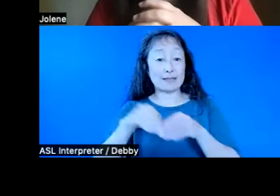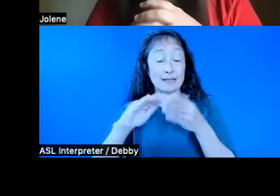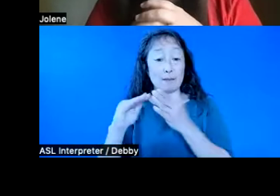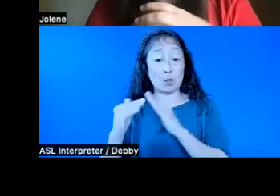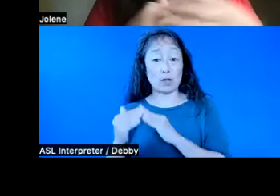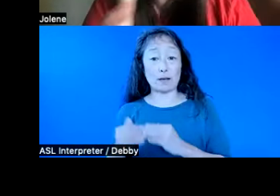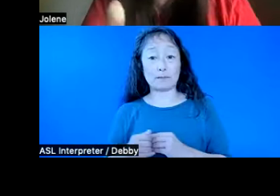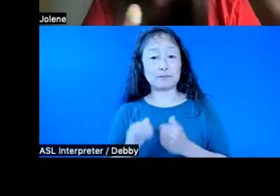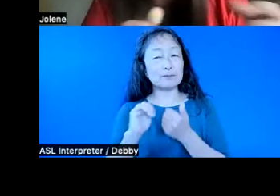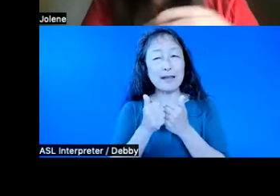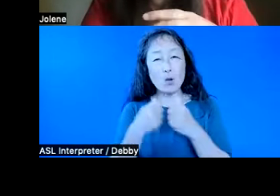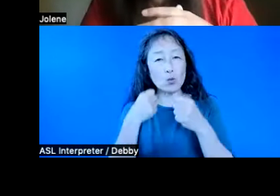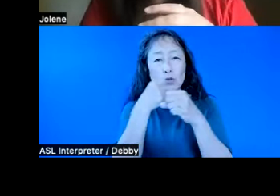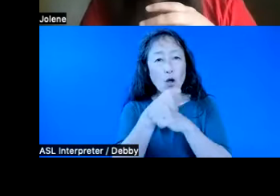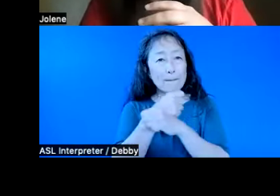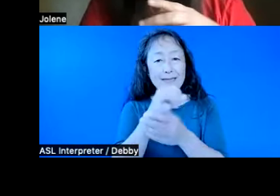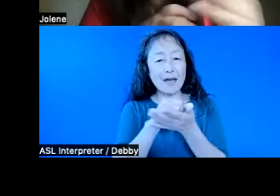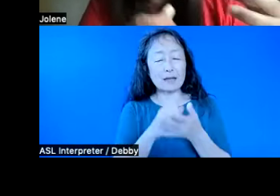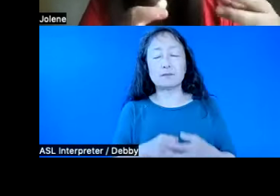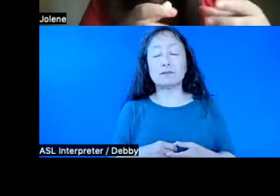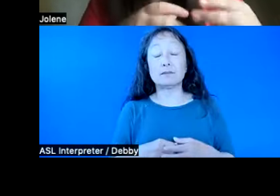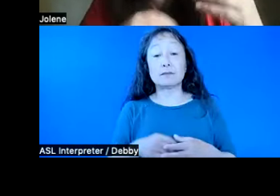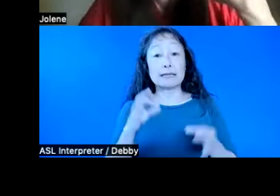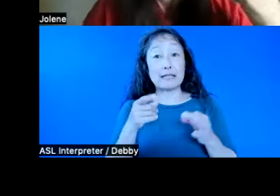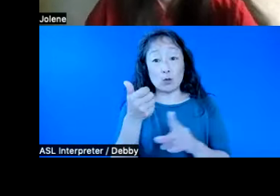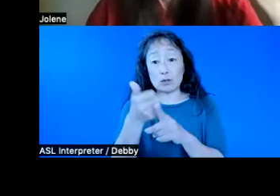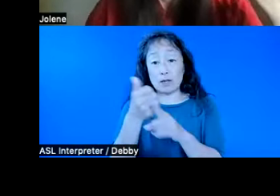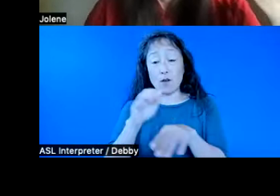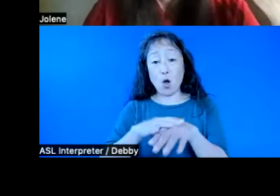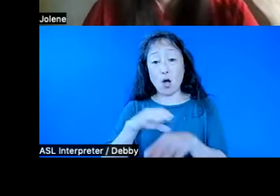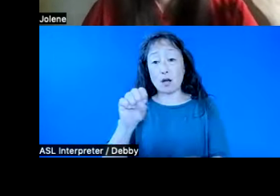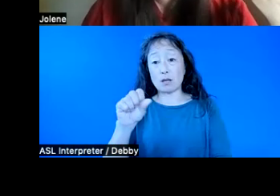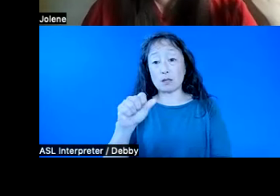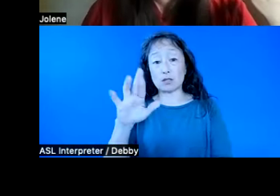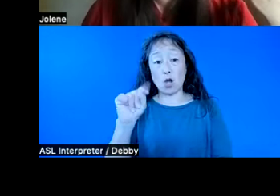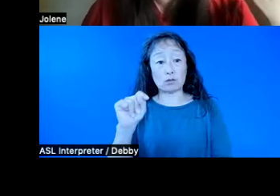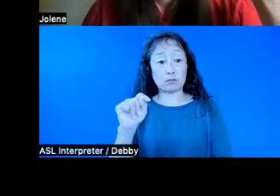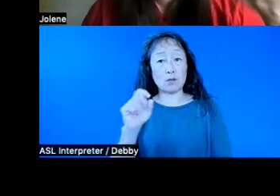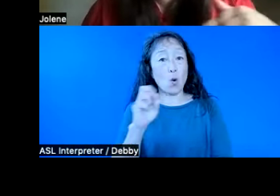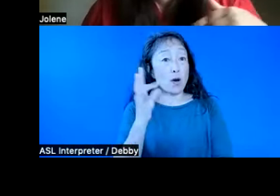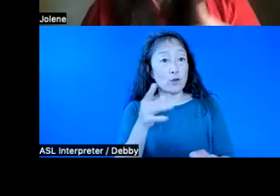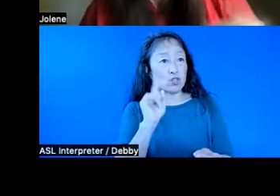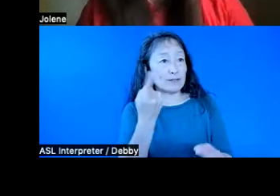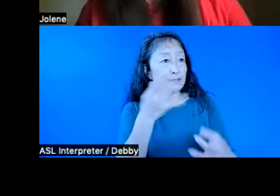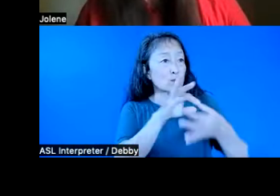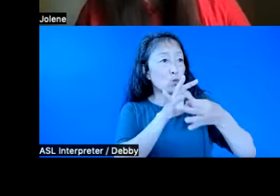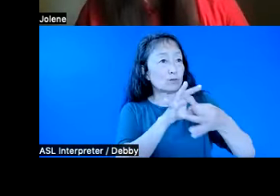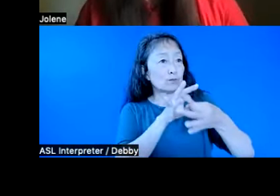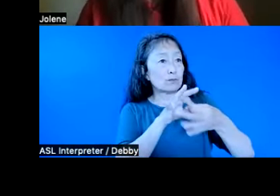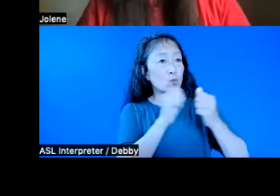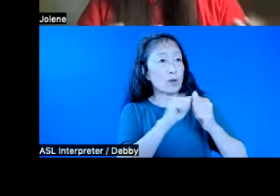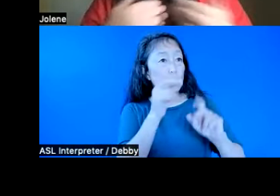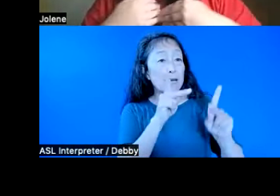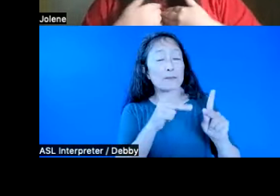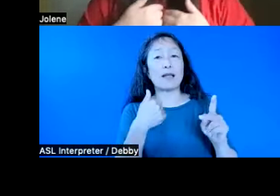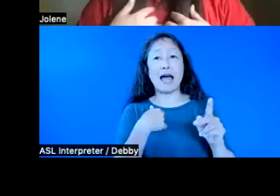help to combat this, if you are on a SART, or even if you're just working collaboratively with people, are having, you know, regular presentations from the different disciplines.